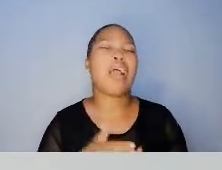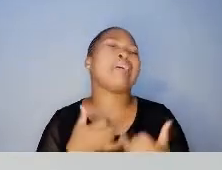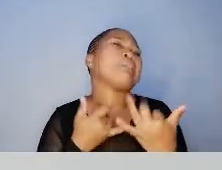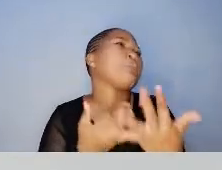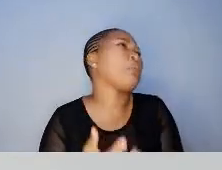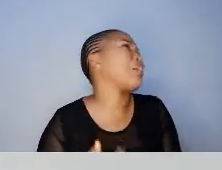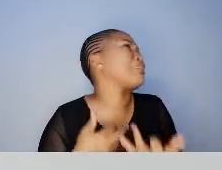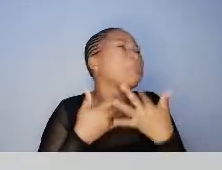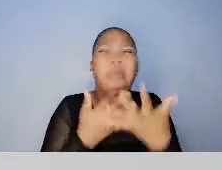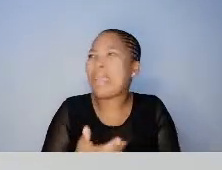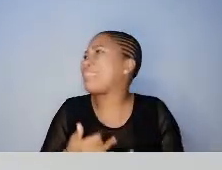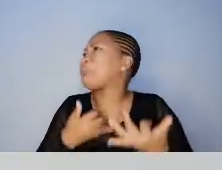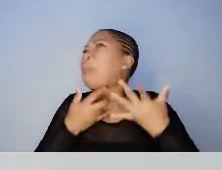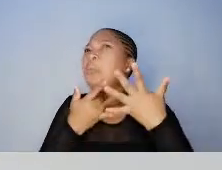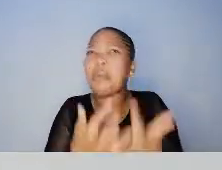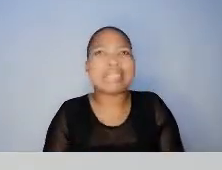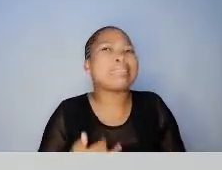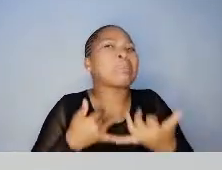wait